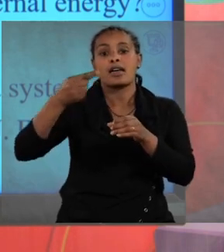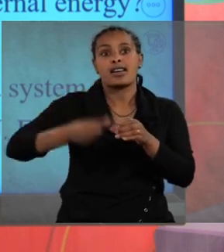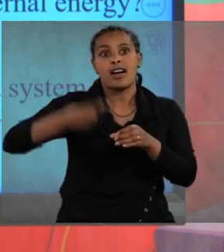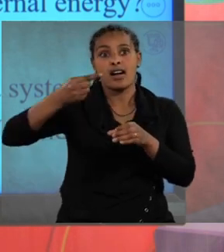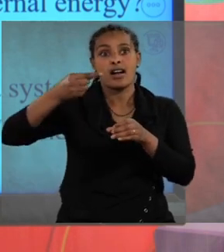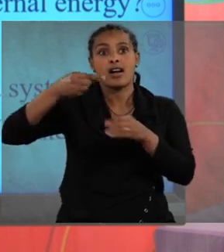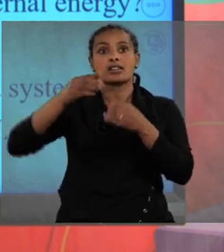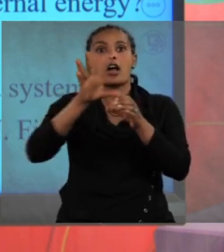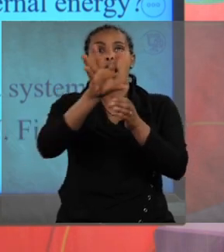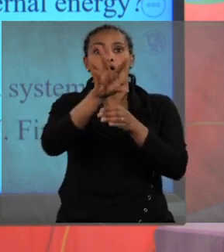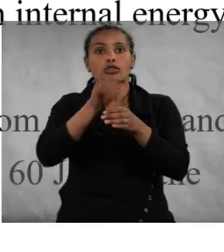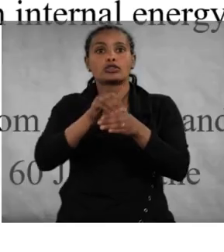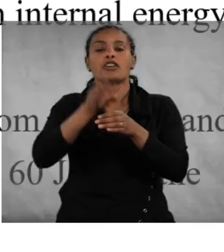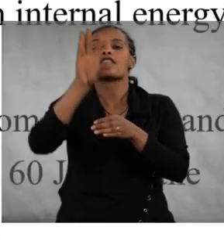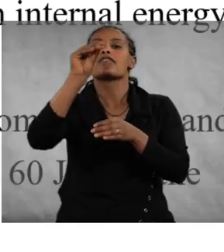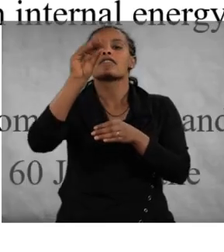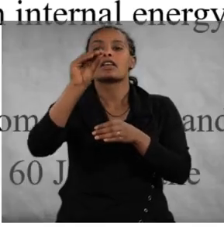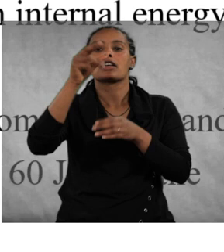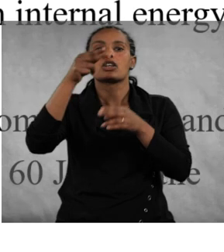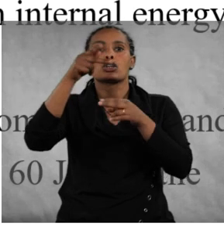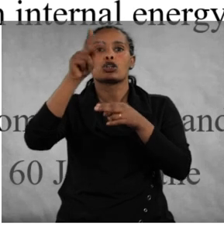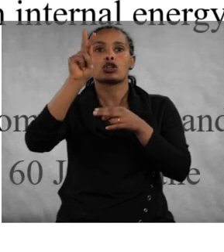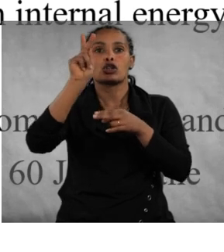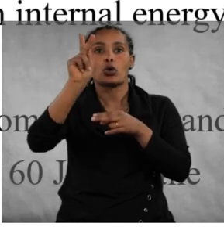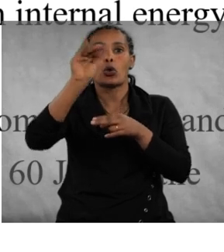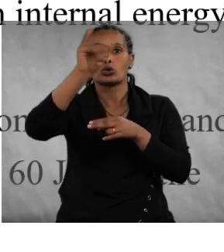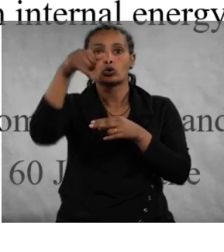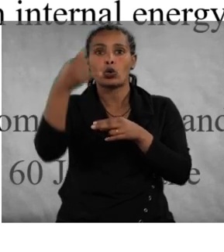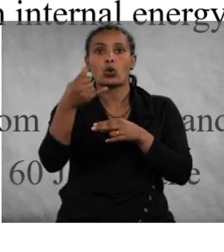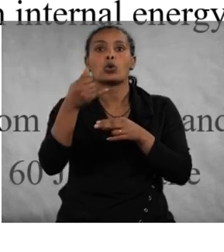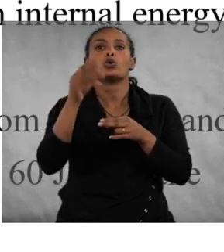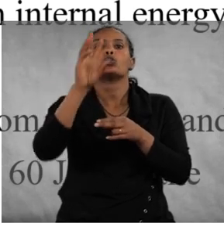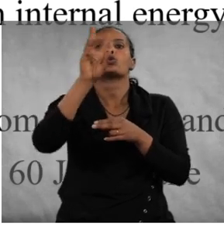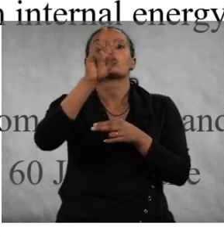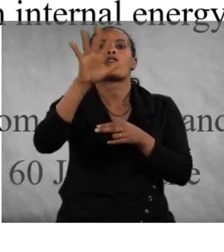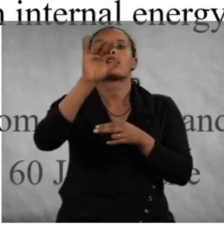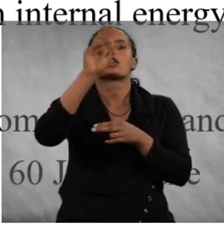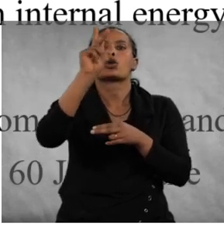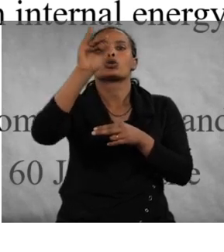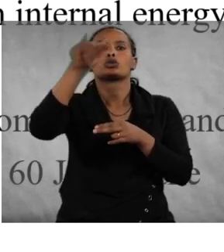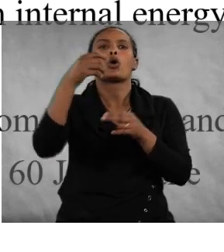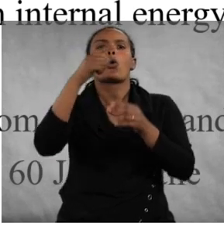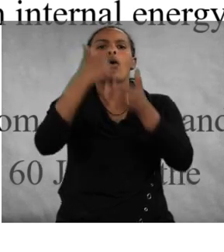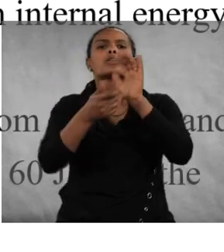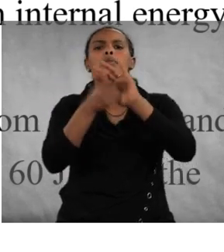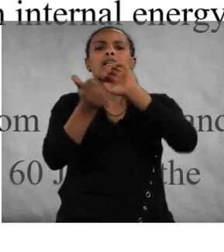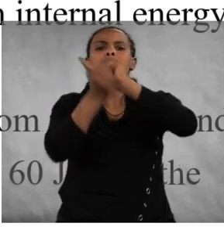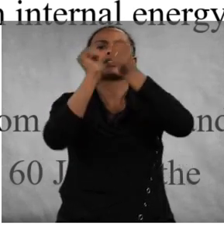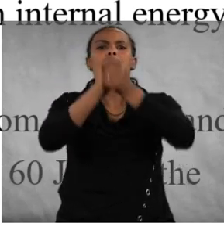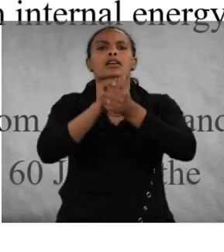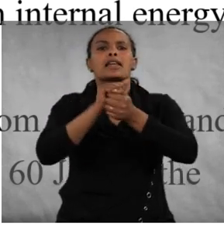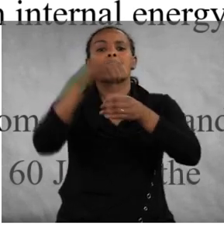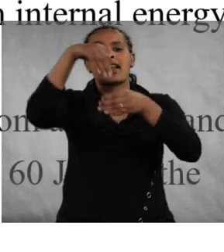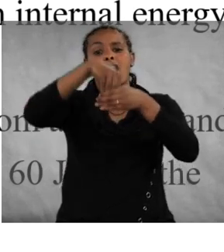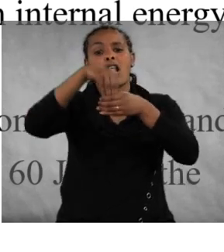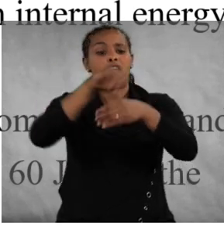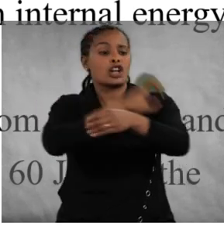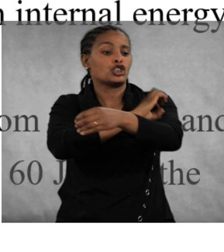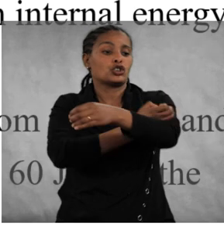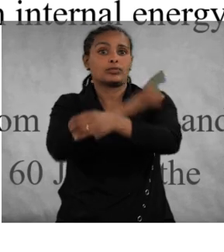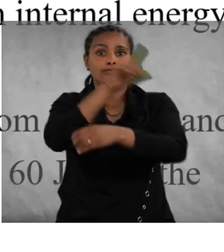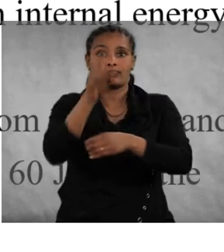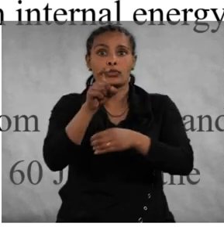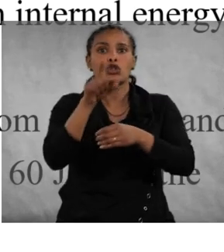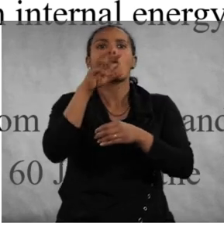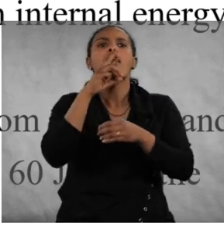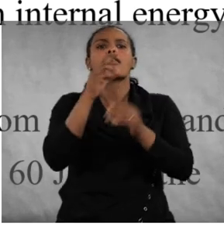absorbs 50 kilojoule of heat and does 25 kilojoule of work, what will be the change in internal energy?